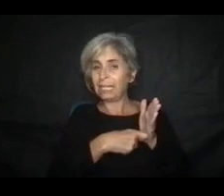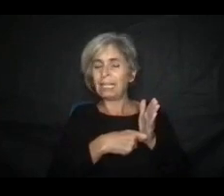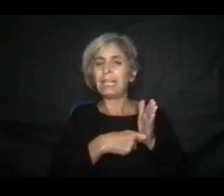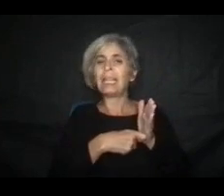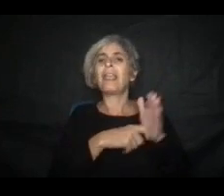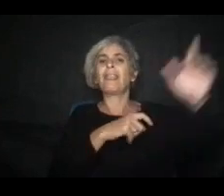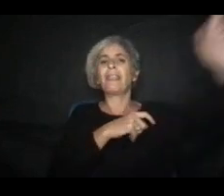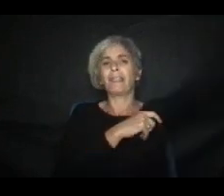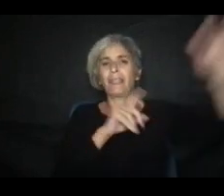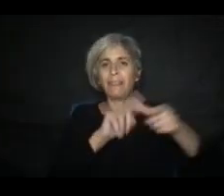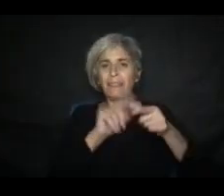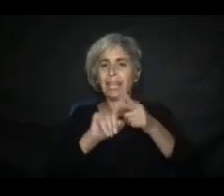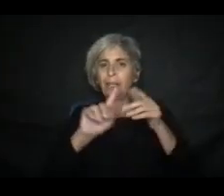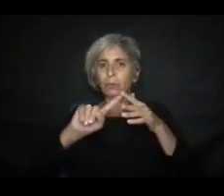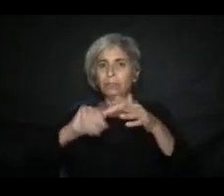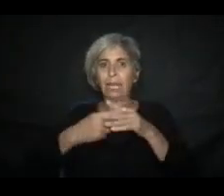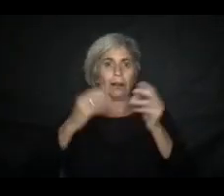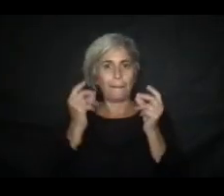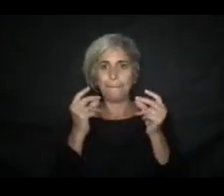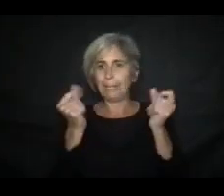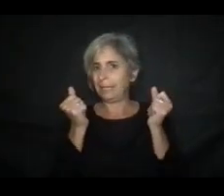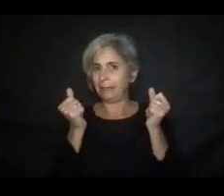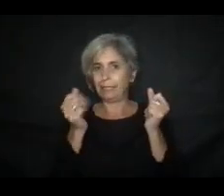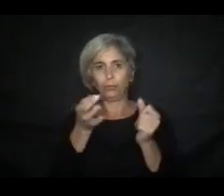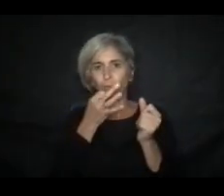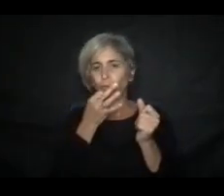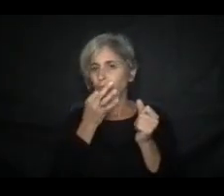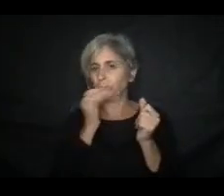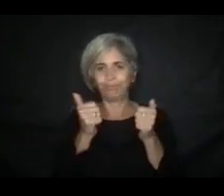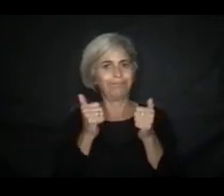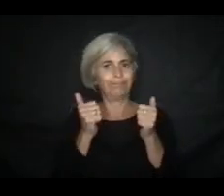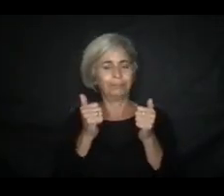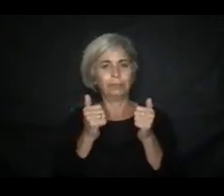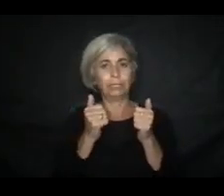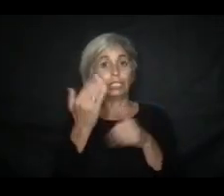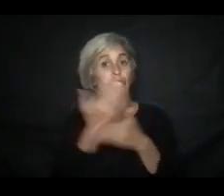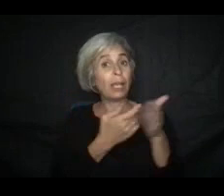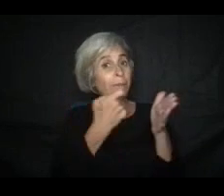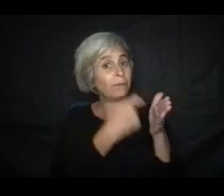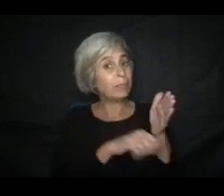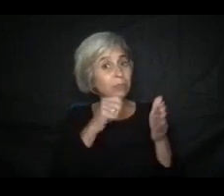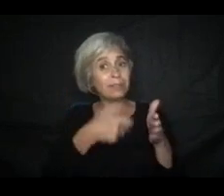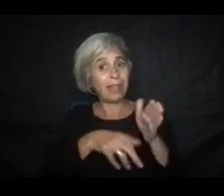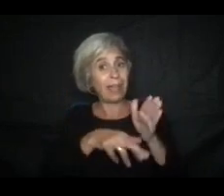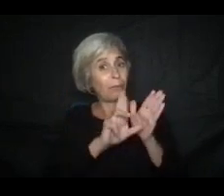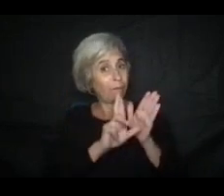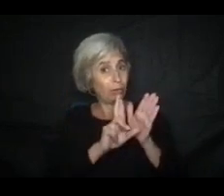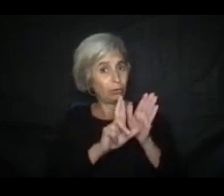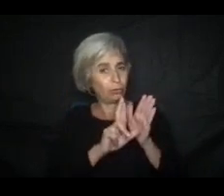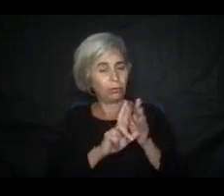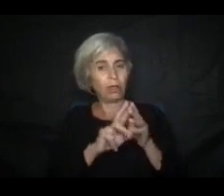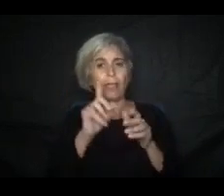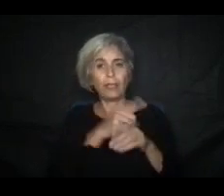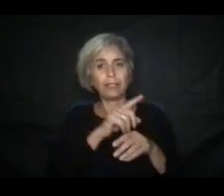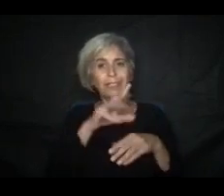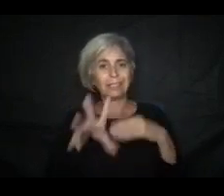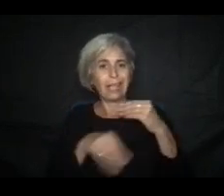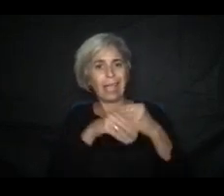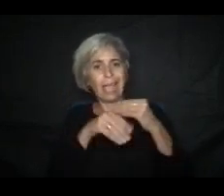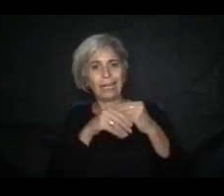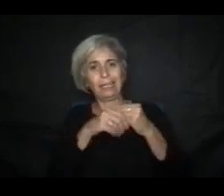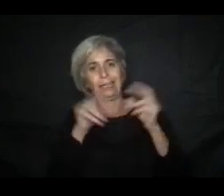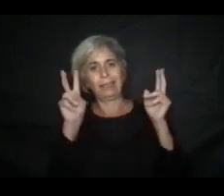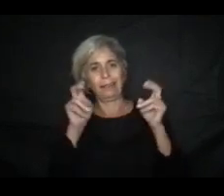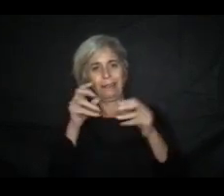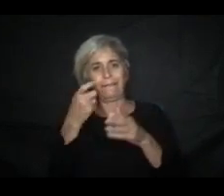go into effect immediately. Now, there are a few fees that we didn't cover, and these are what's known as an additive fee. And